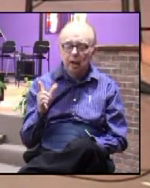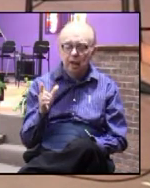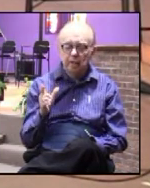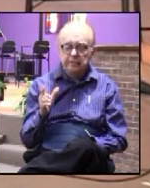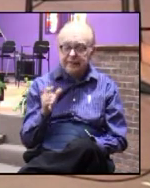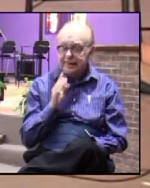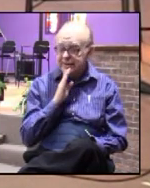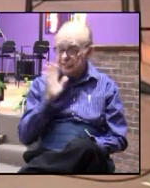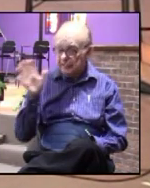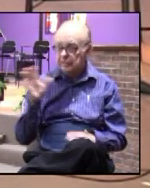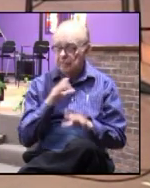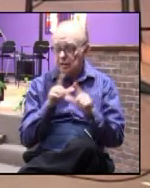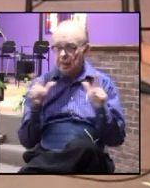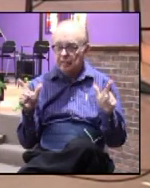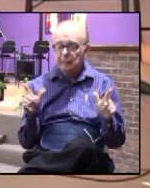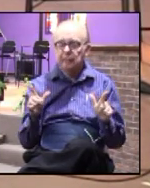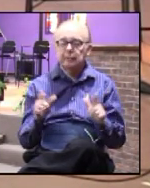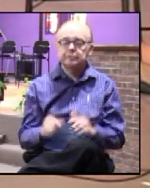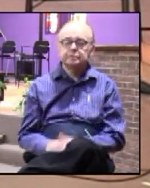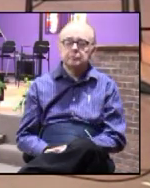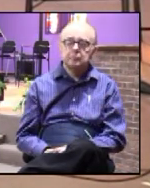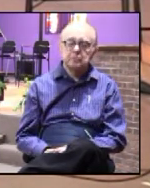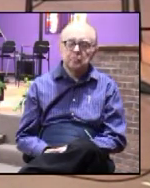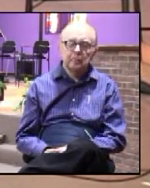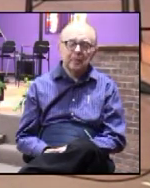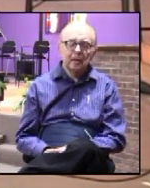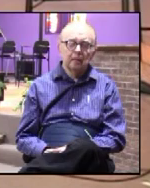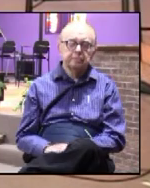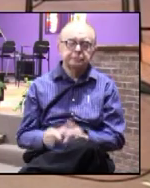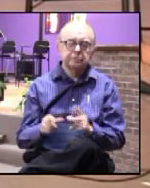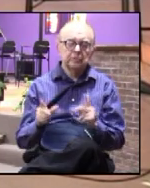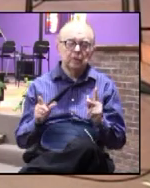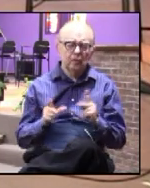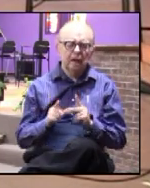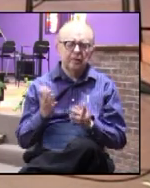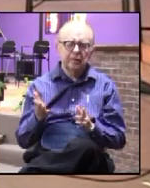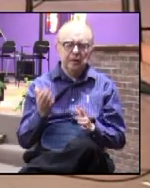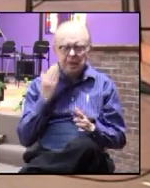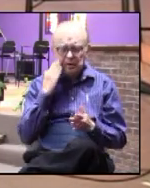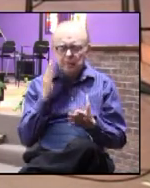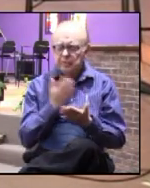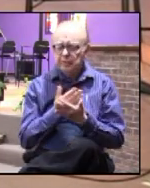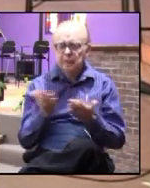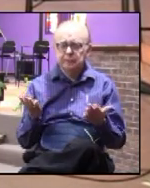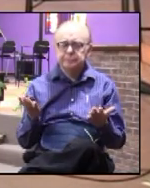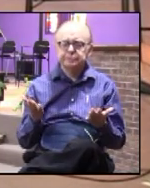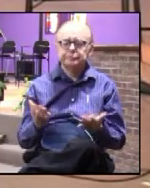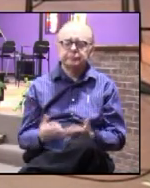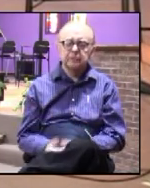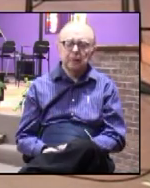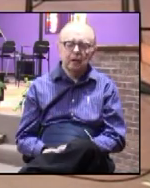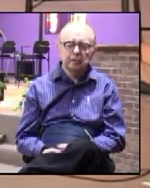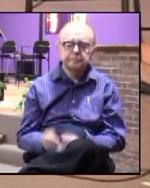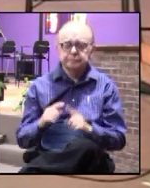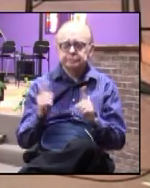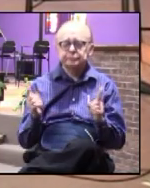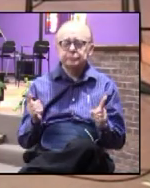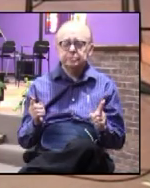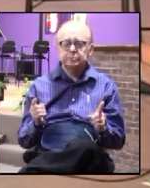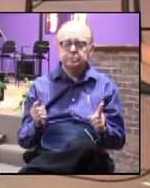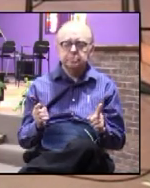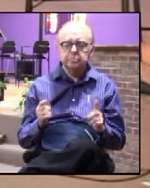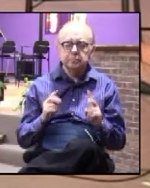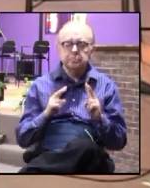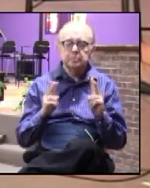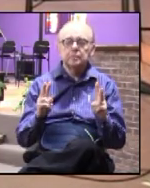the language, knows, you know, the location, knows everything, and it makes it a little bit easier. But looking to